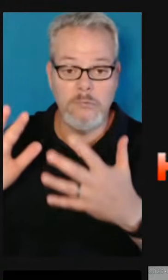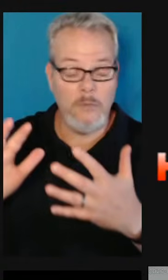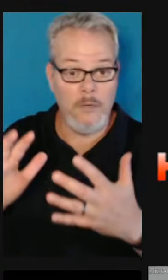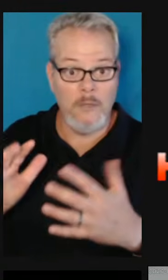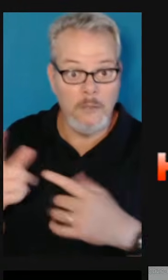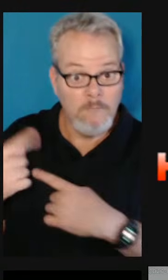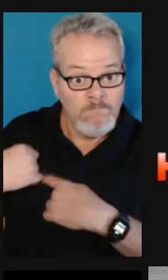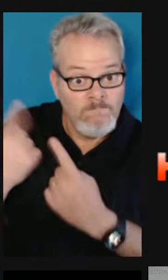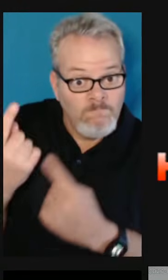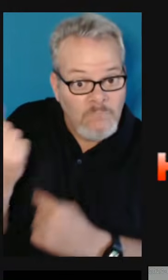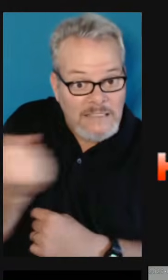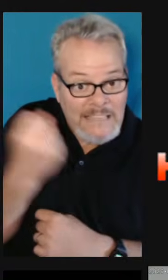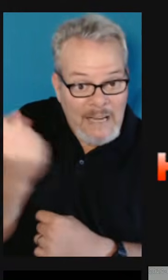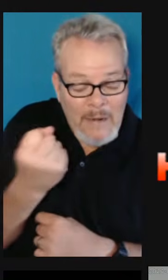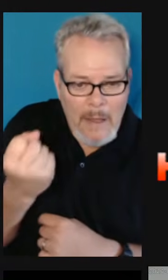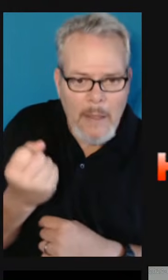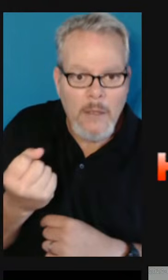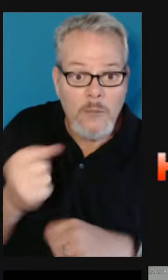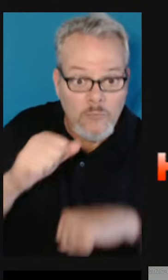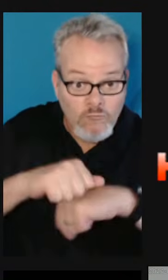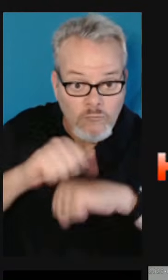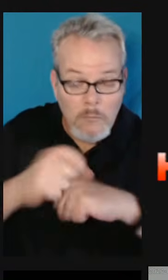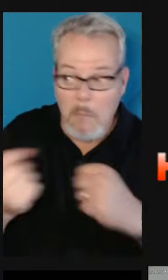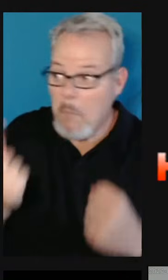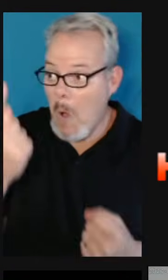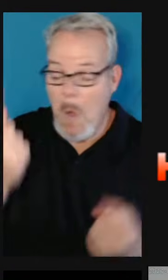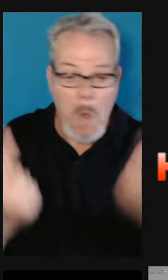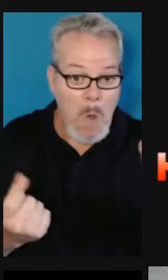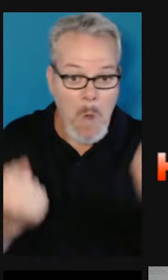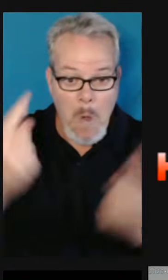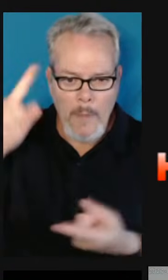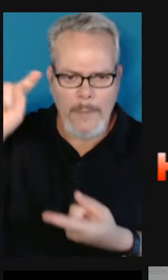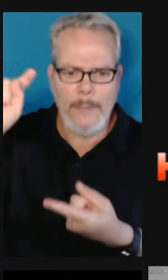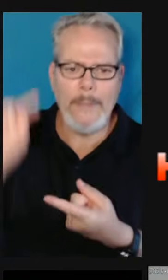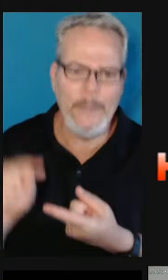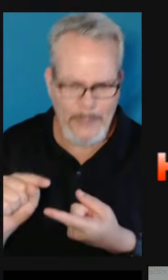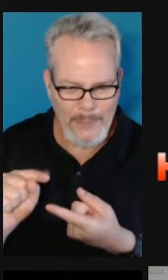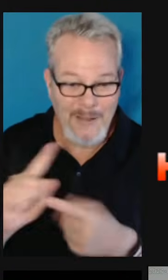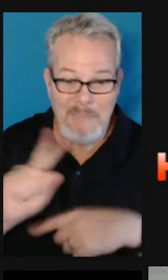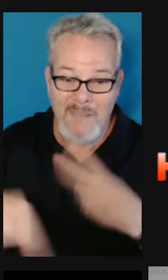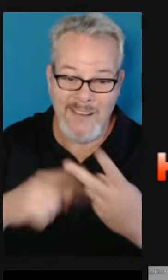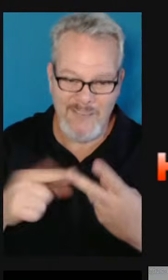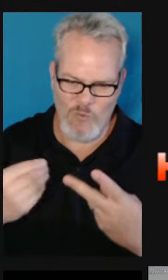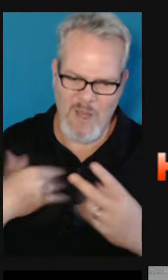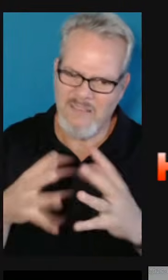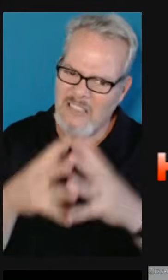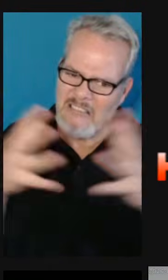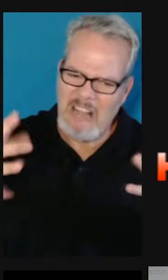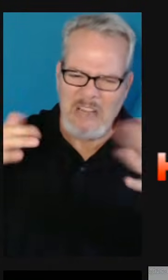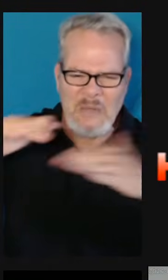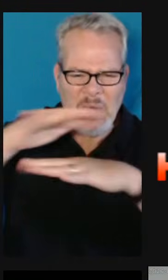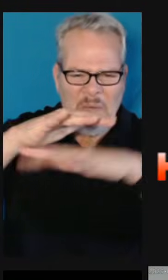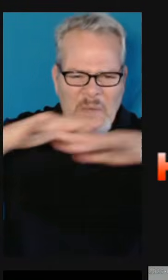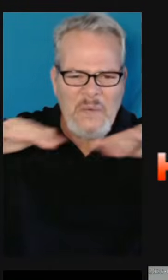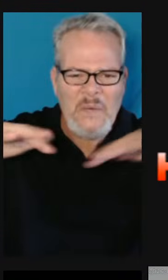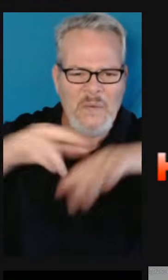Saturday, we've had quite a lot of fog in the area, also hampering cleanup efforts nearby the summit.